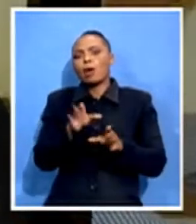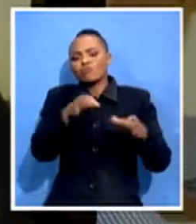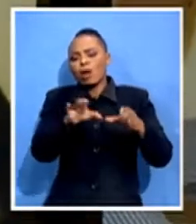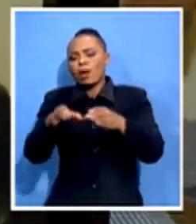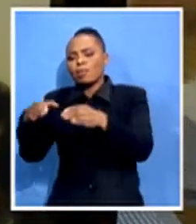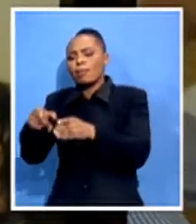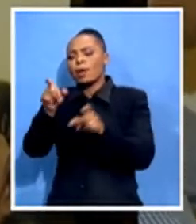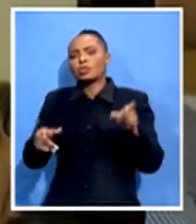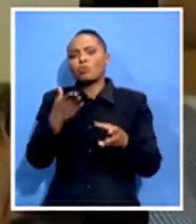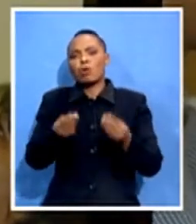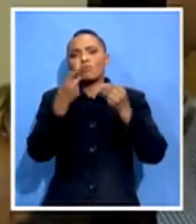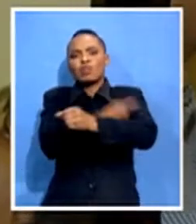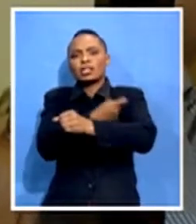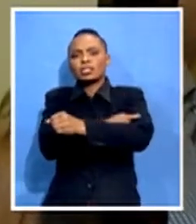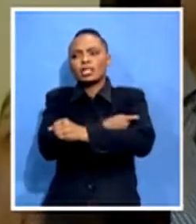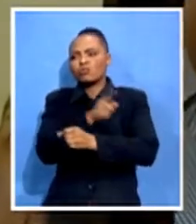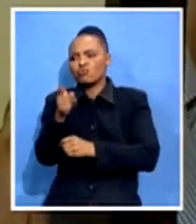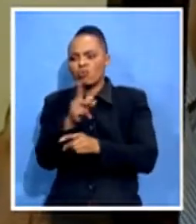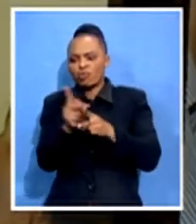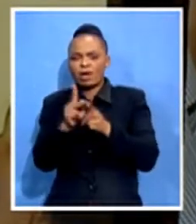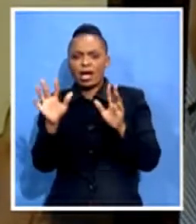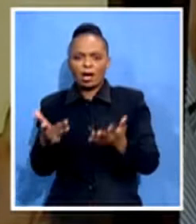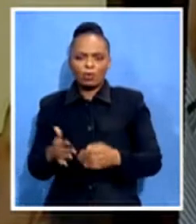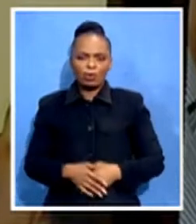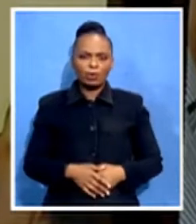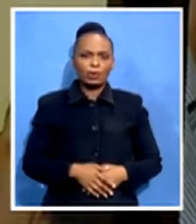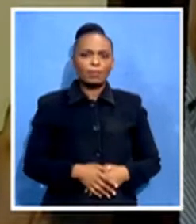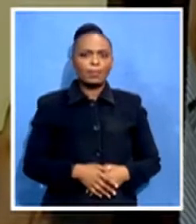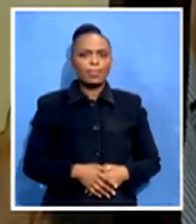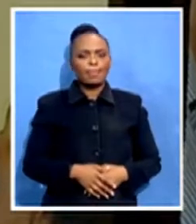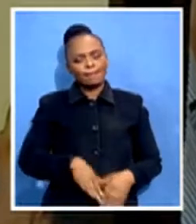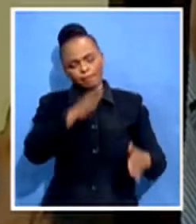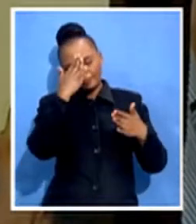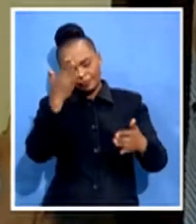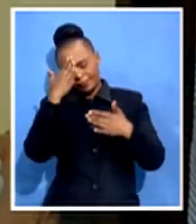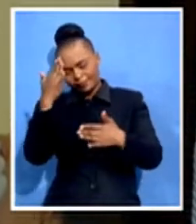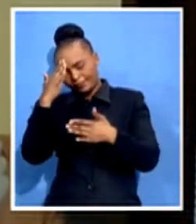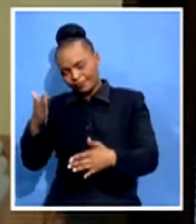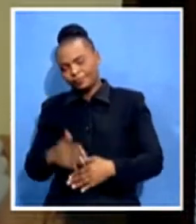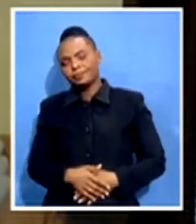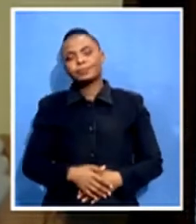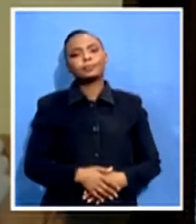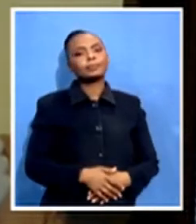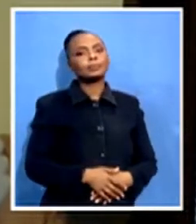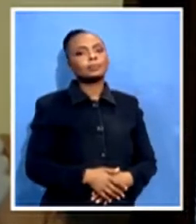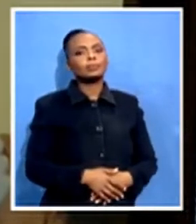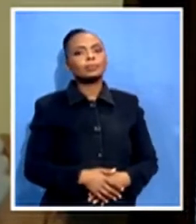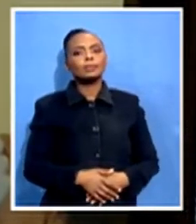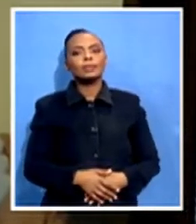morning, Abongile, and good morning to your listeners. In the province of the Eastern Cape, we